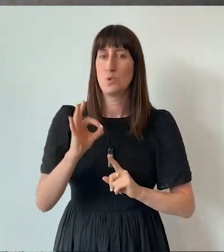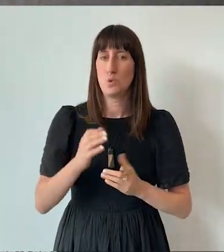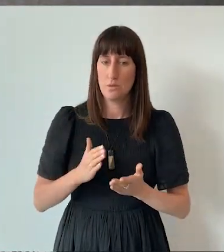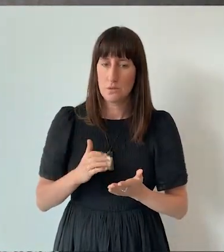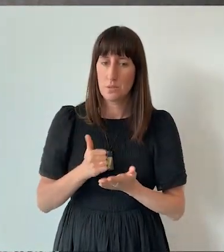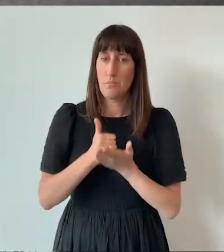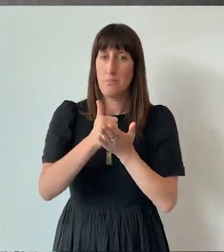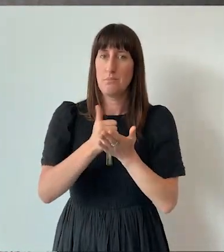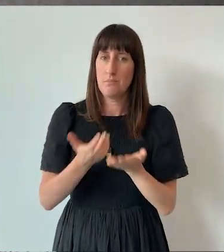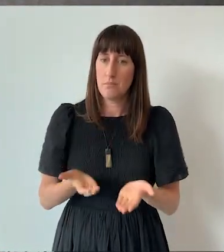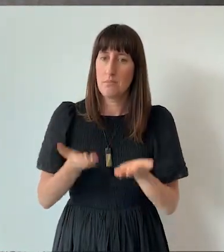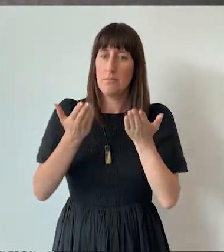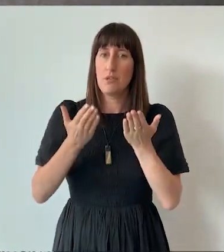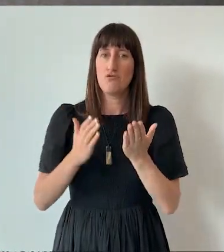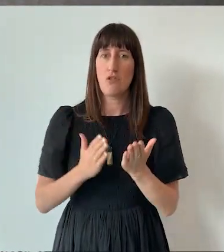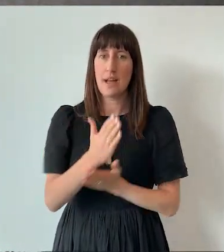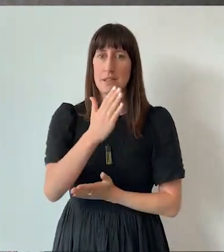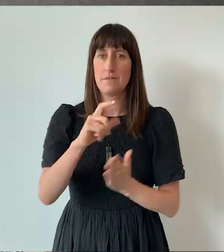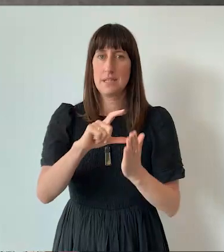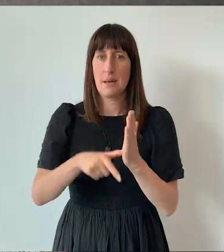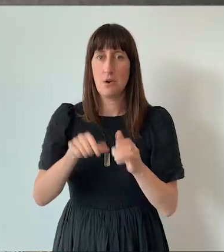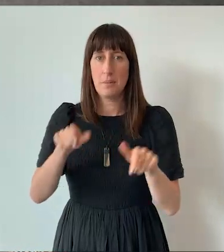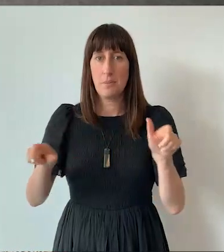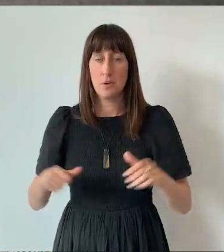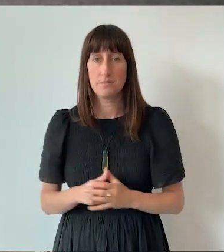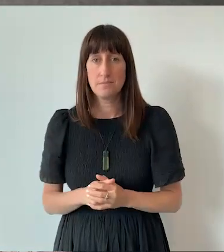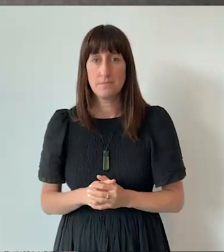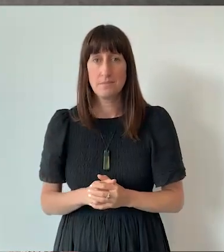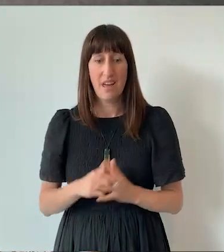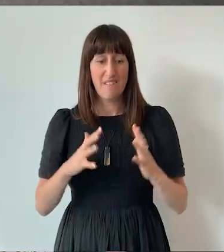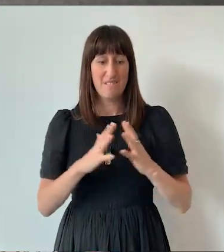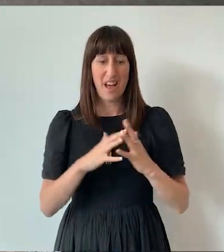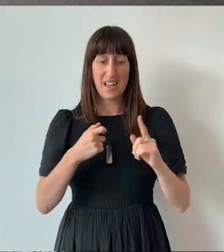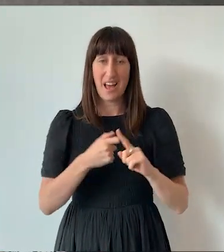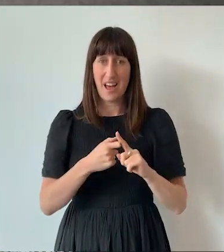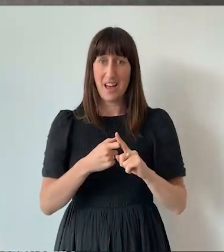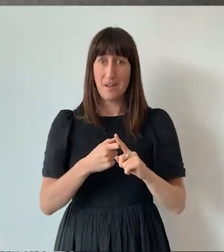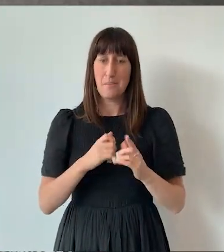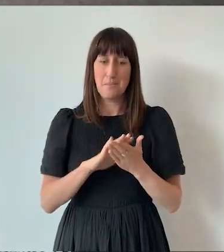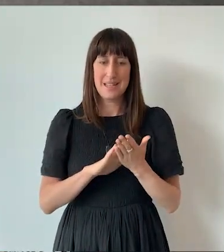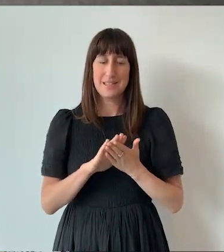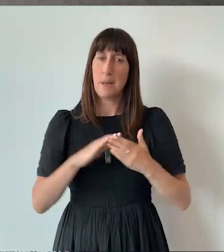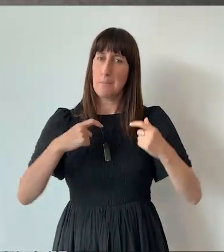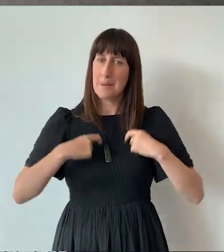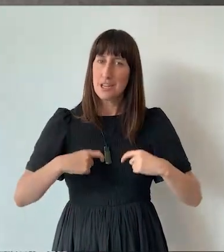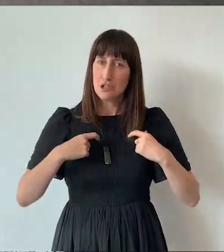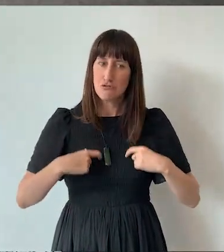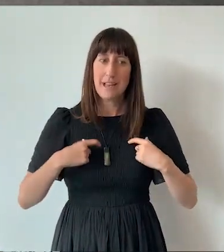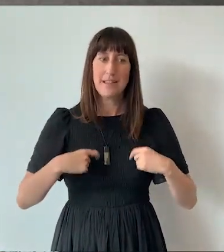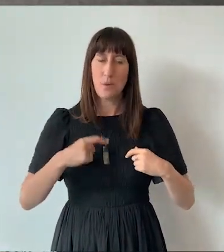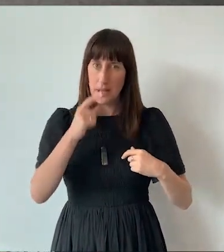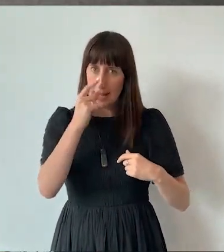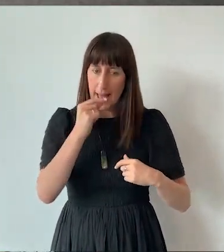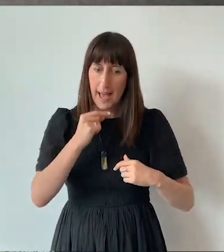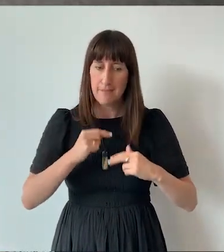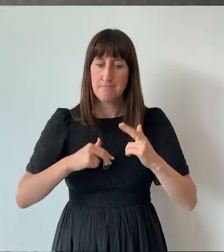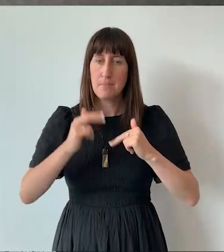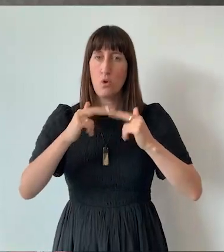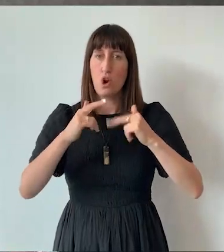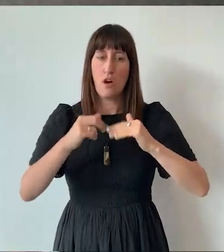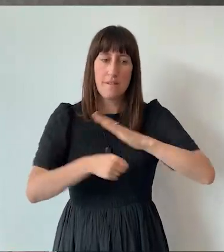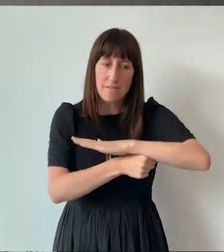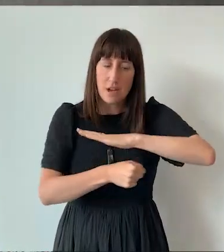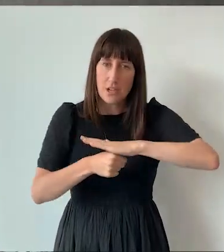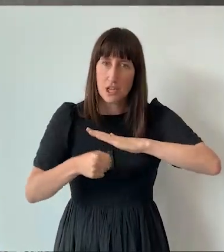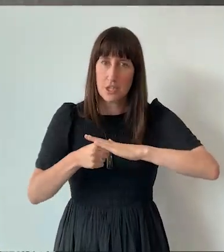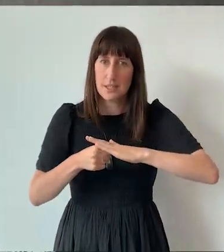Whaikaha, we now have a ministry that can build on those milestones and foundations for change. As we look to the year ahead,